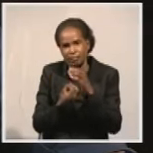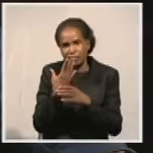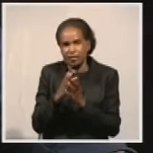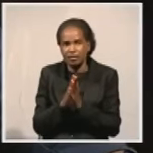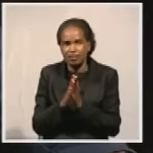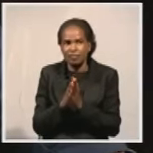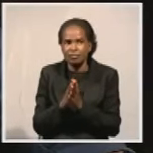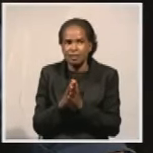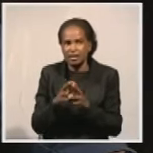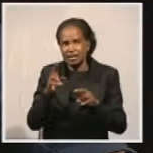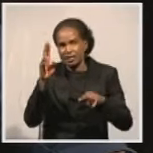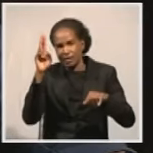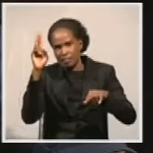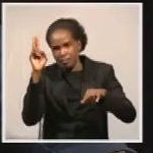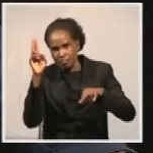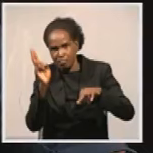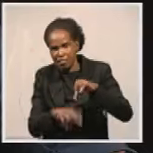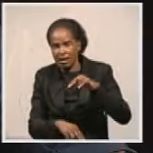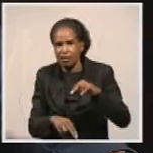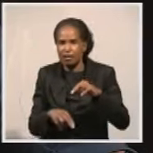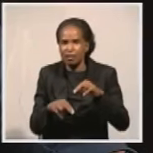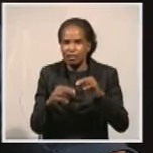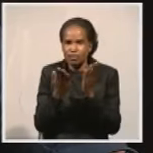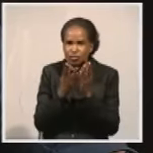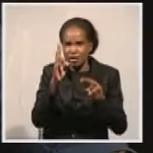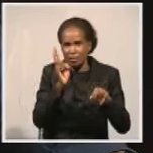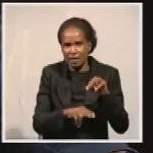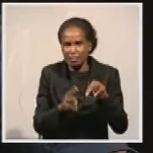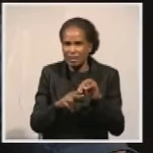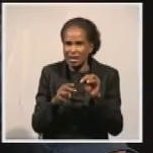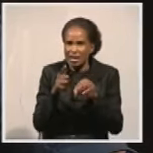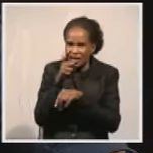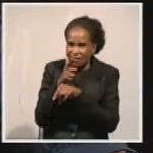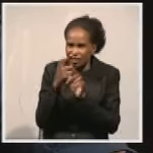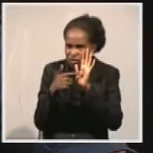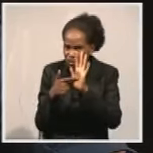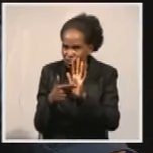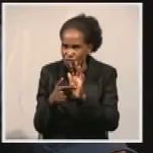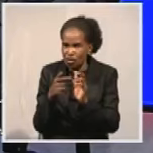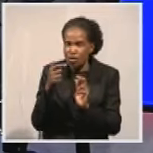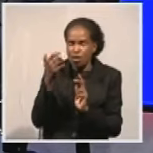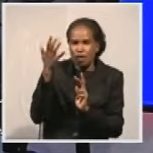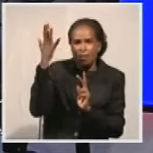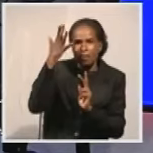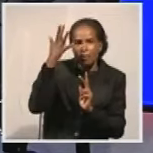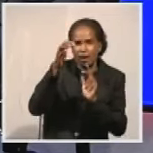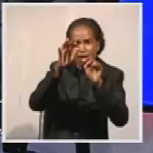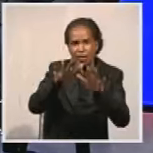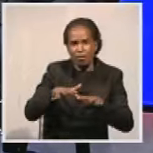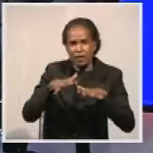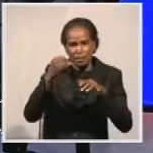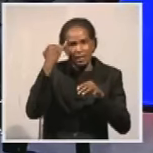of capital punishment. Yes. I don't know whether we have that clip ready. Can we play that clip of Prof. Kashavivi, just his remarks on